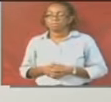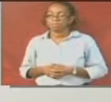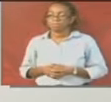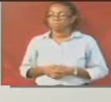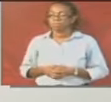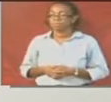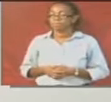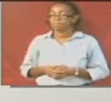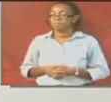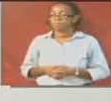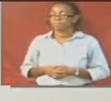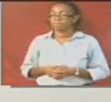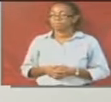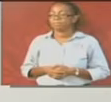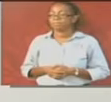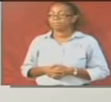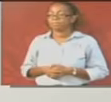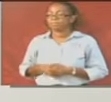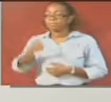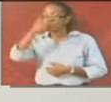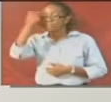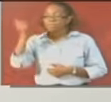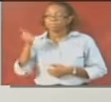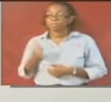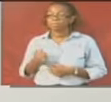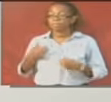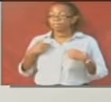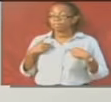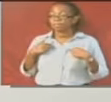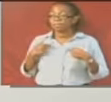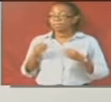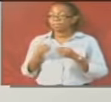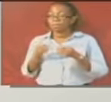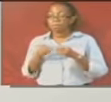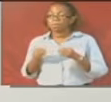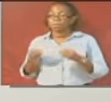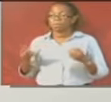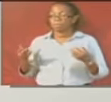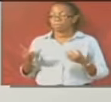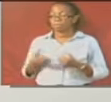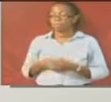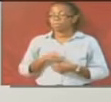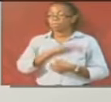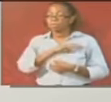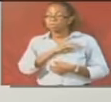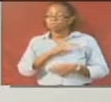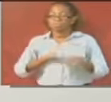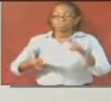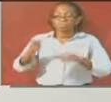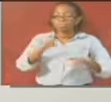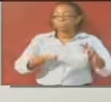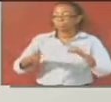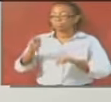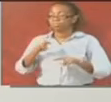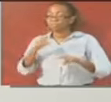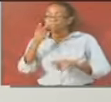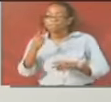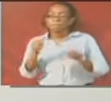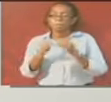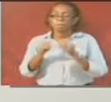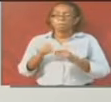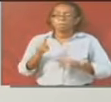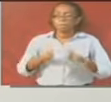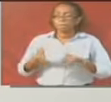existing implemented regulations, but we don't have a metric that says how well or not well that may be followed. We do,